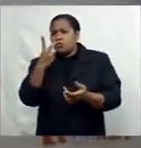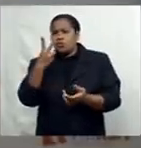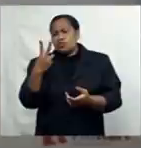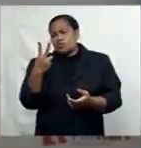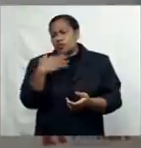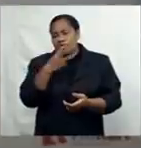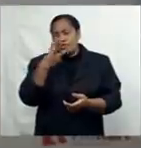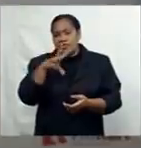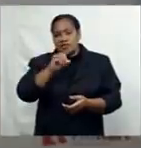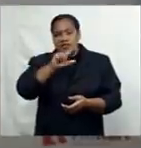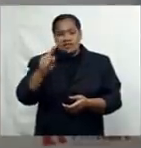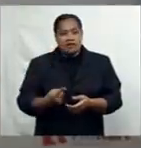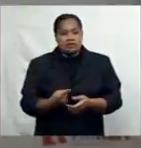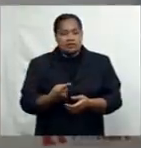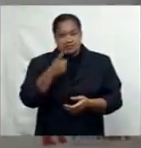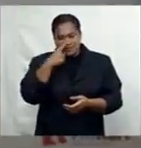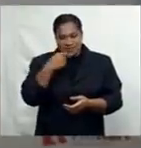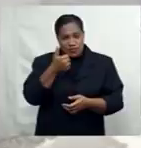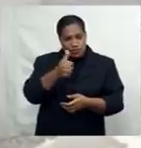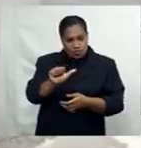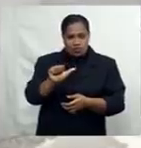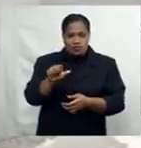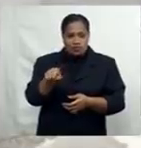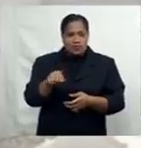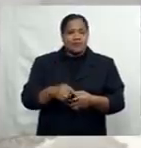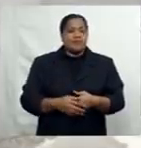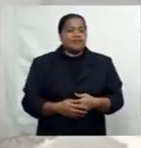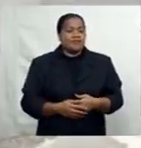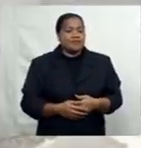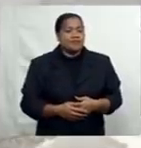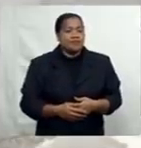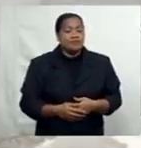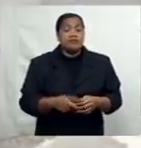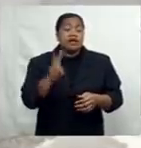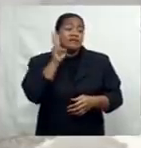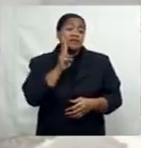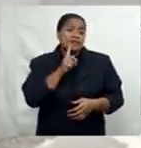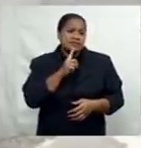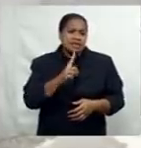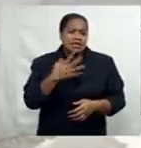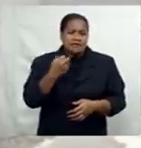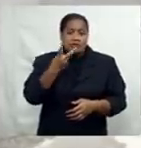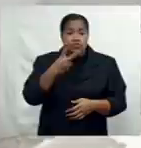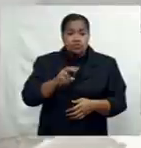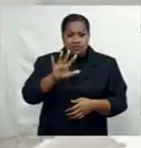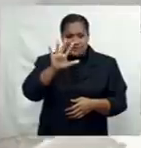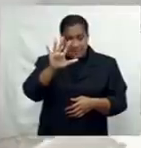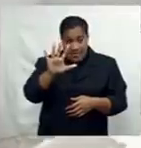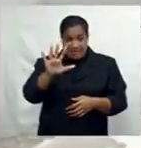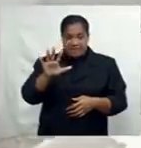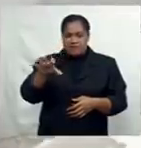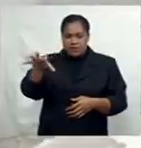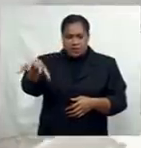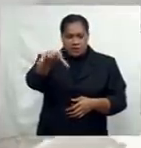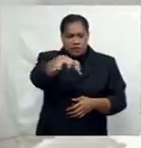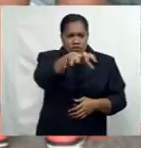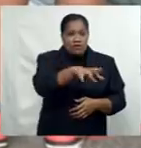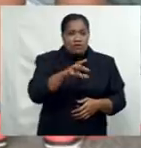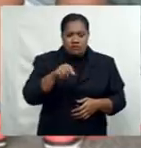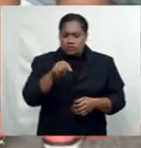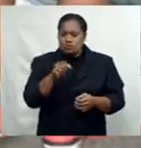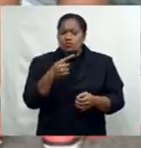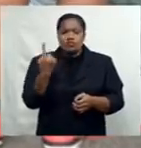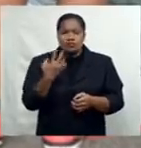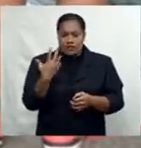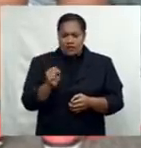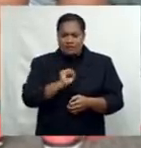230,000 users who are using this platform. Vodafone says there are 25 live merchants who load their products on VTCard, and currently